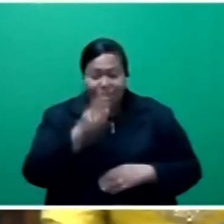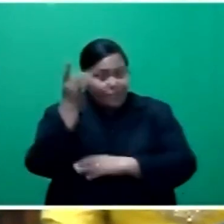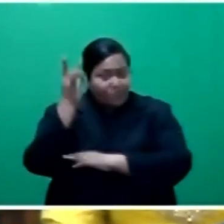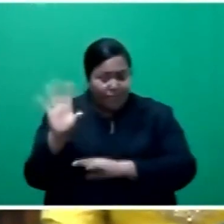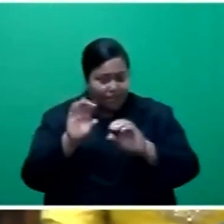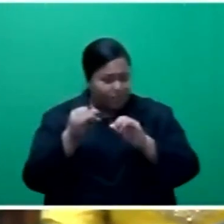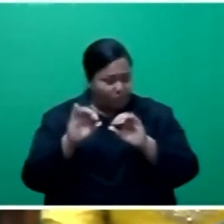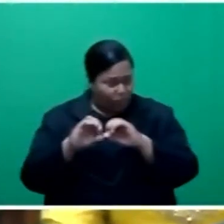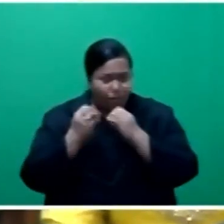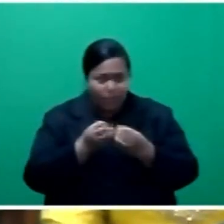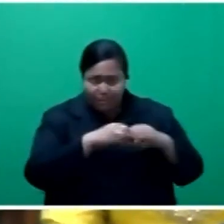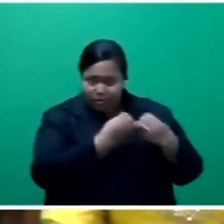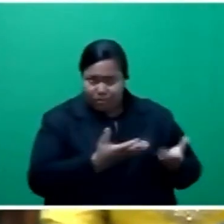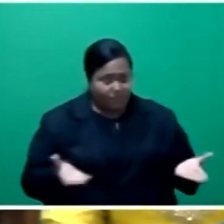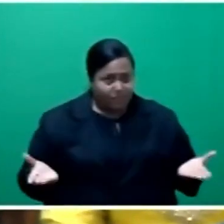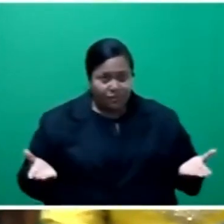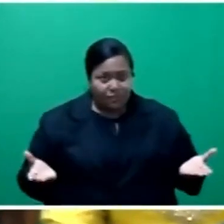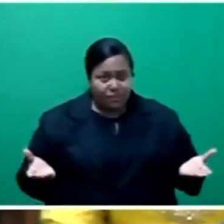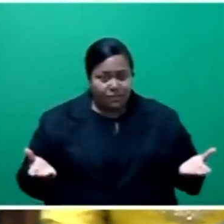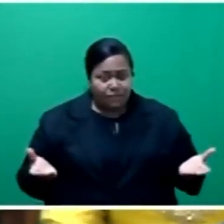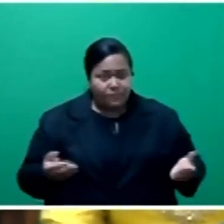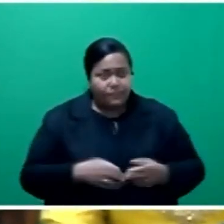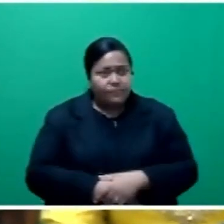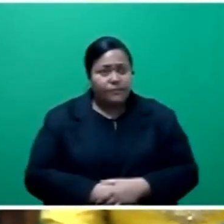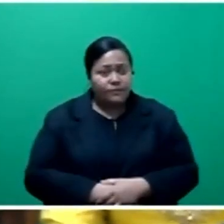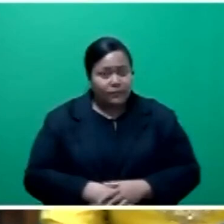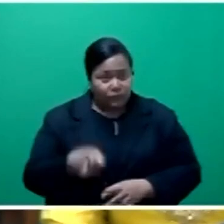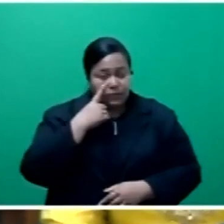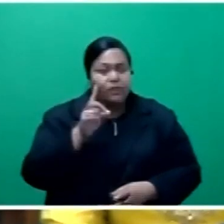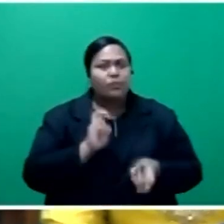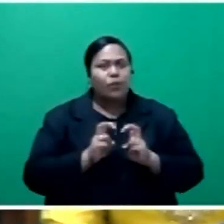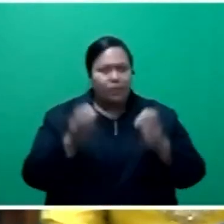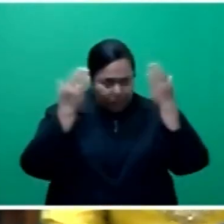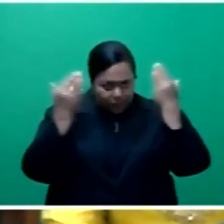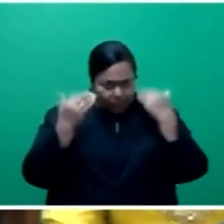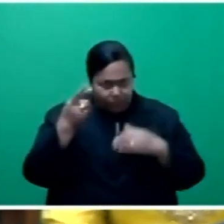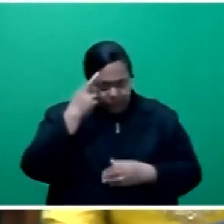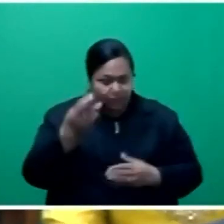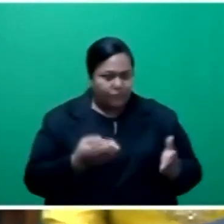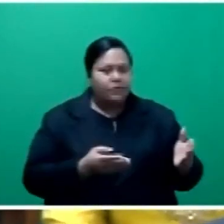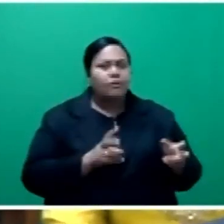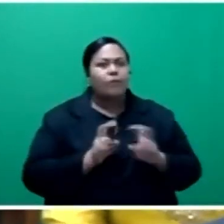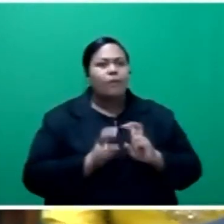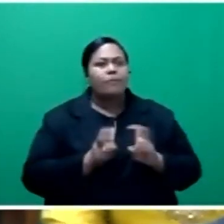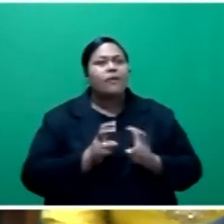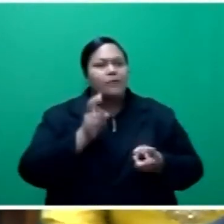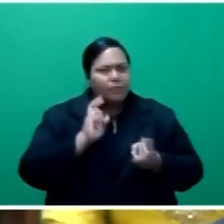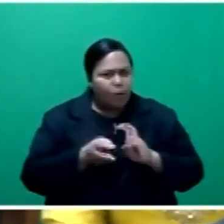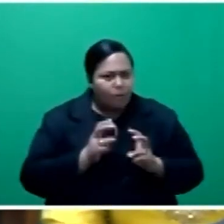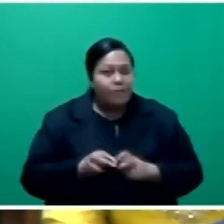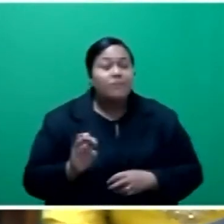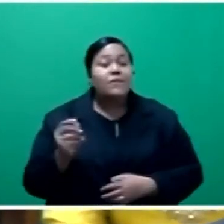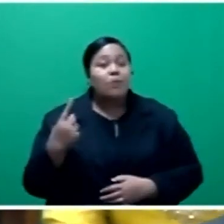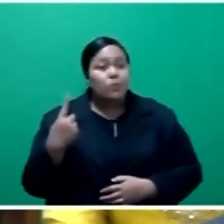can be. This is the problem. You see, Mr. Speaker, sir. Order. This is the problem. This is the problem of